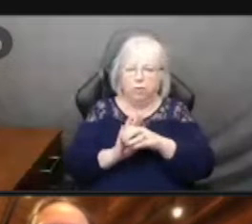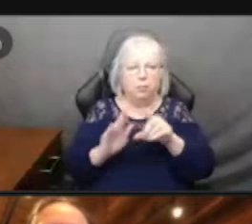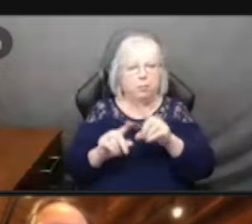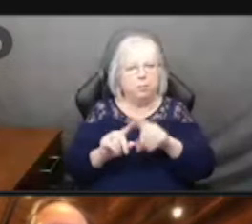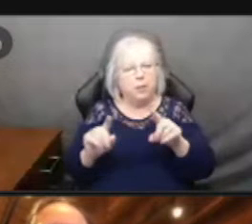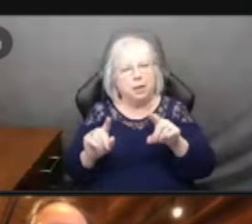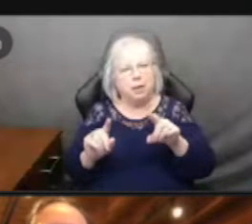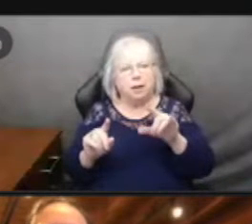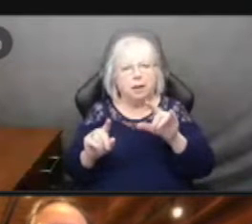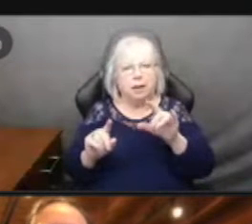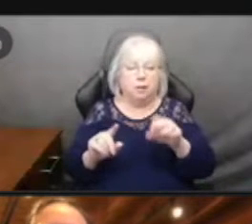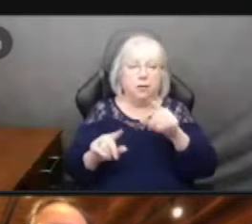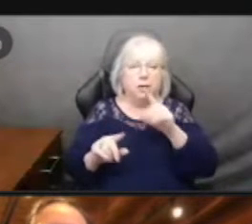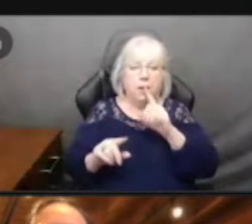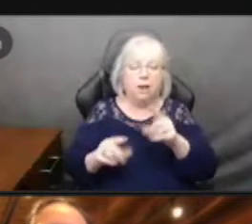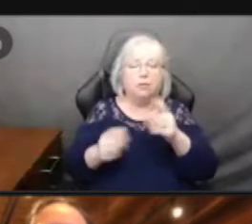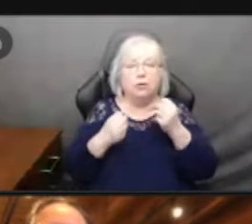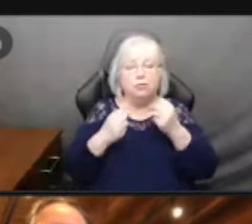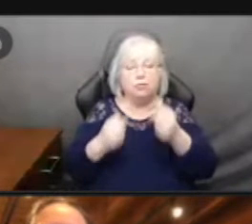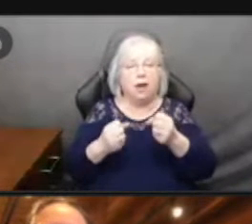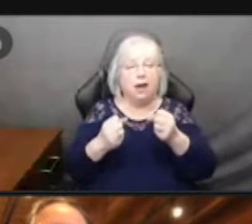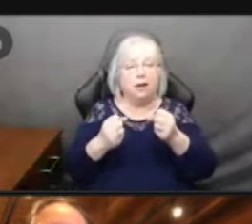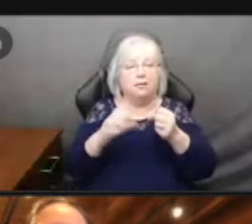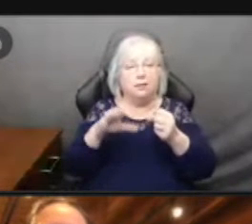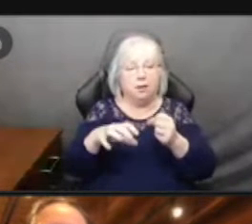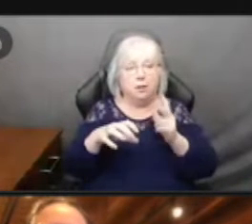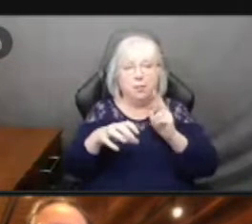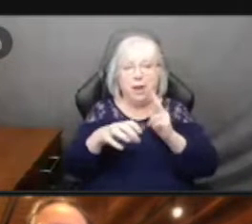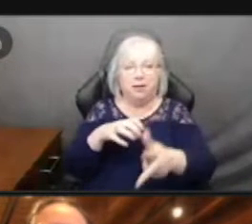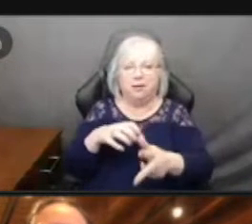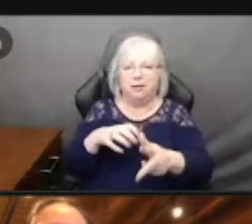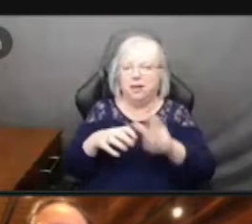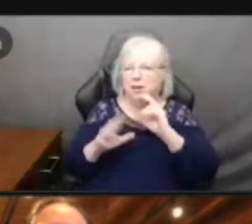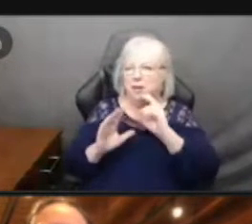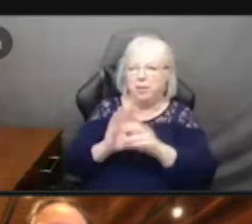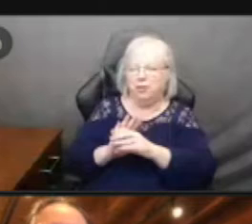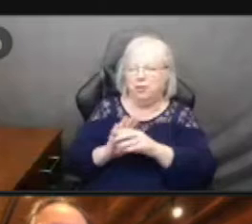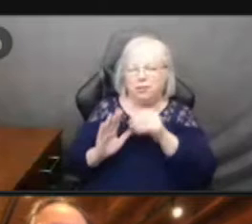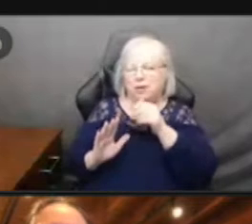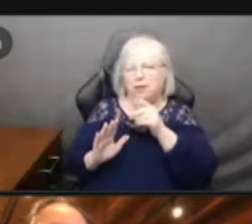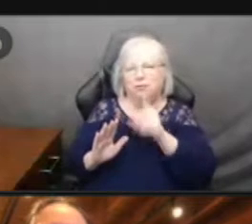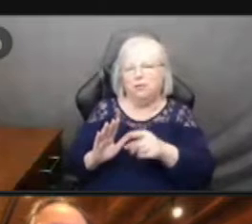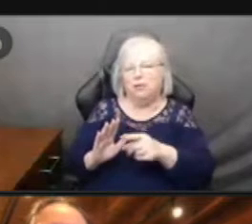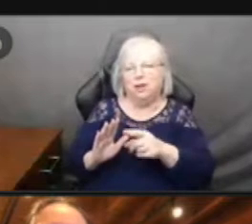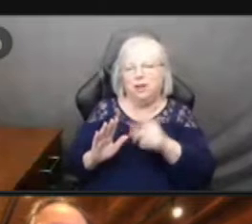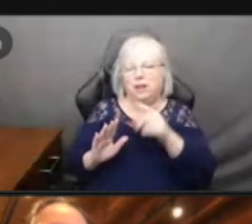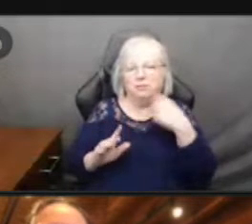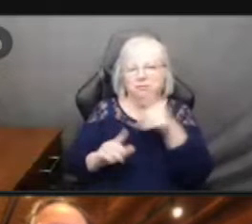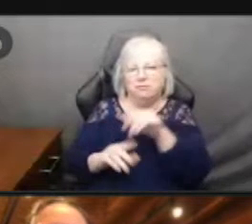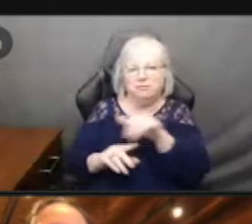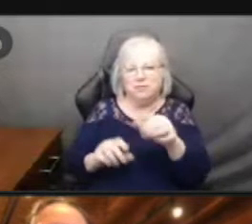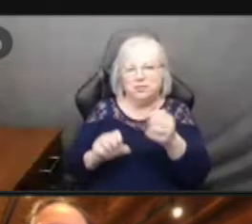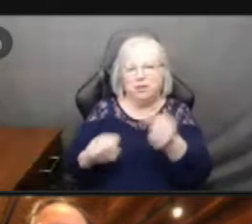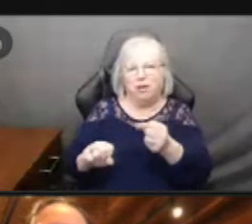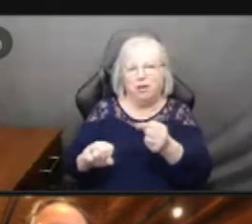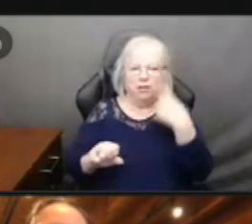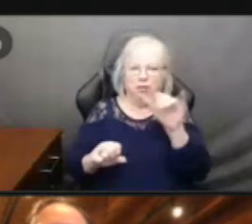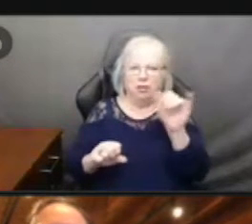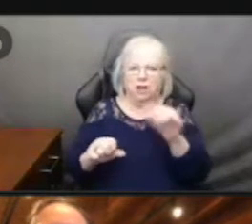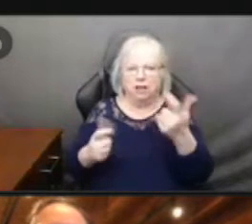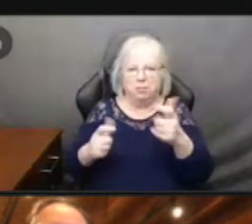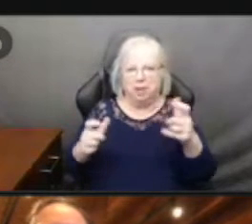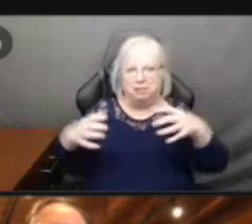you actually drive by there, the picture doesn't really do it justice, because it's kind of like this big